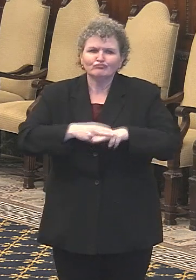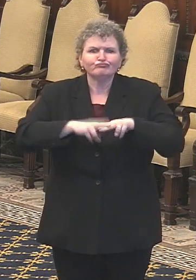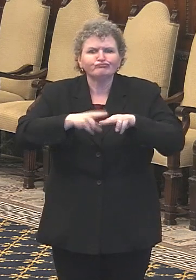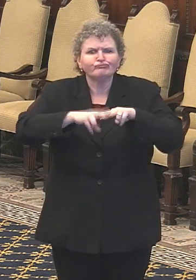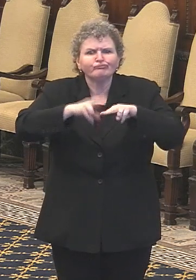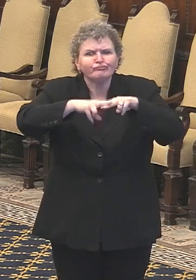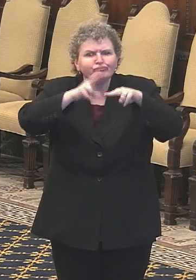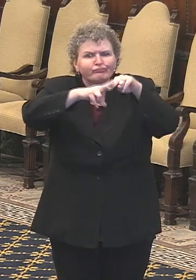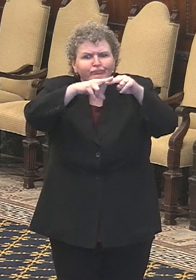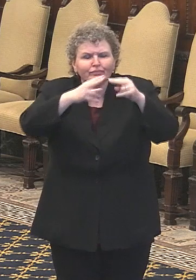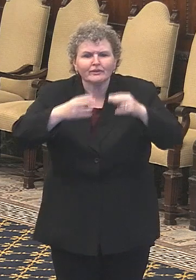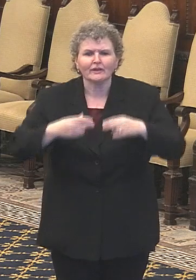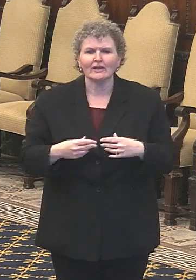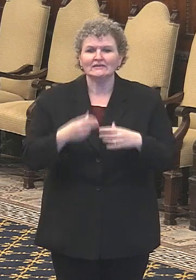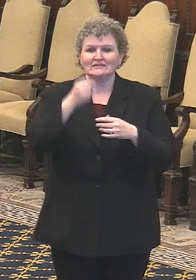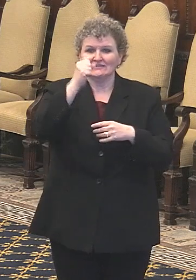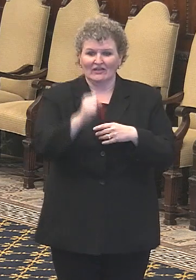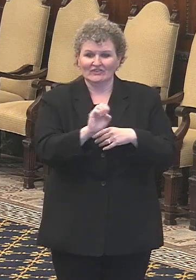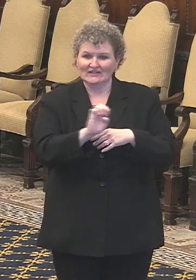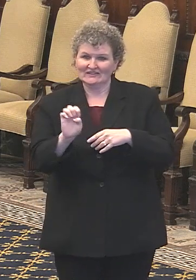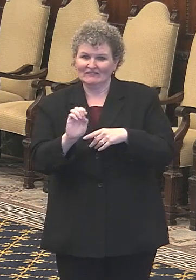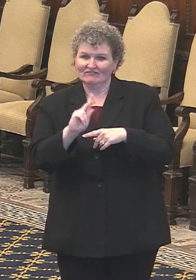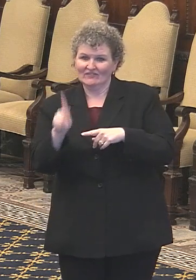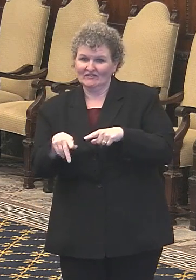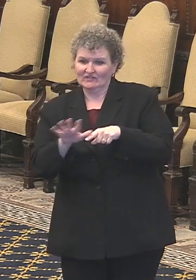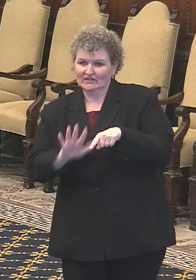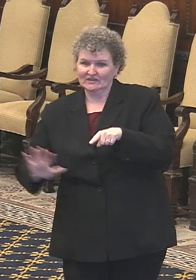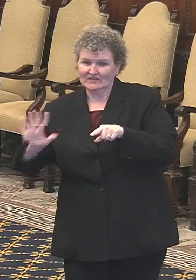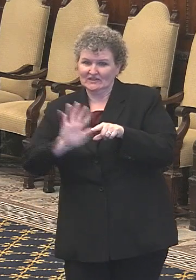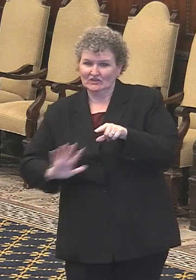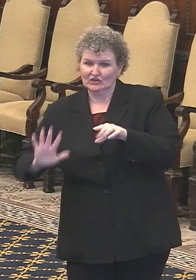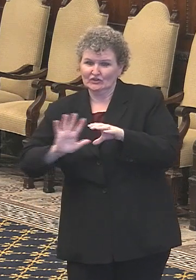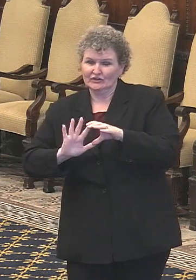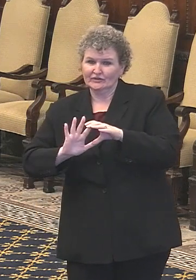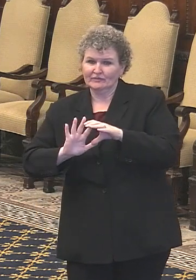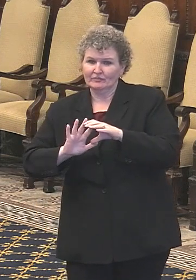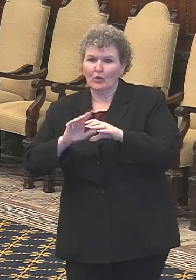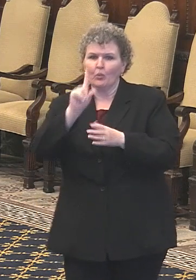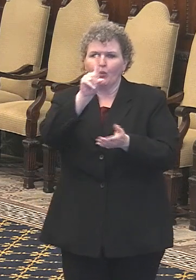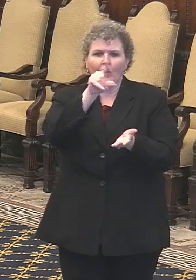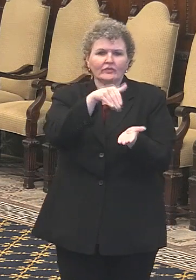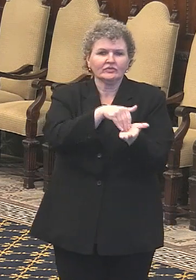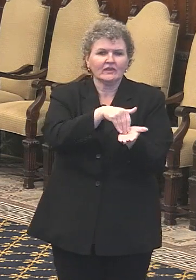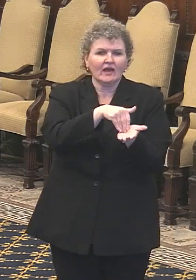Within the Southeast Pennsylvania region, the entire region around Philadelphia, we now have